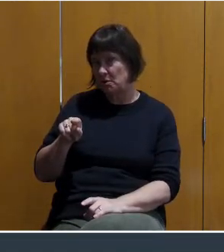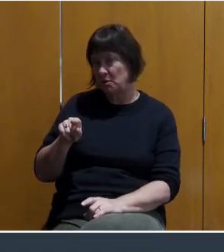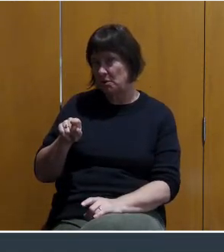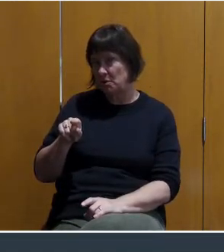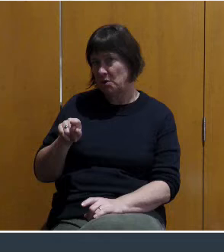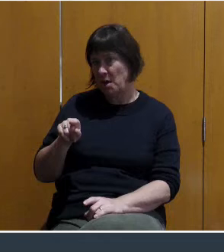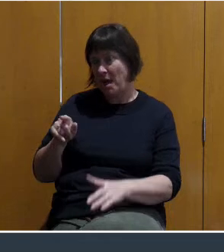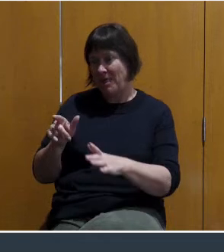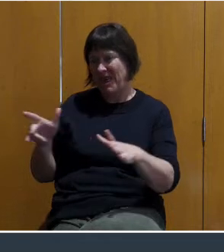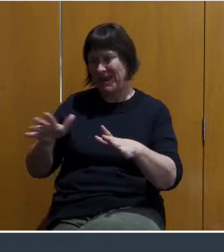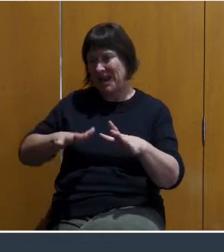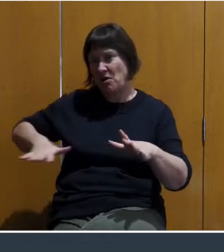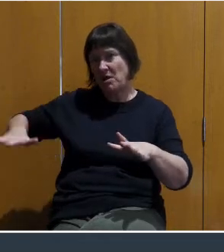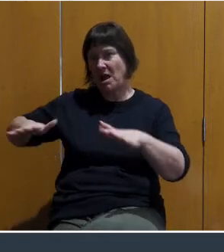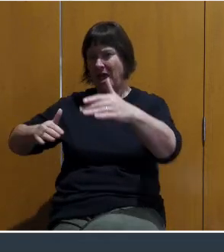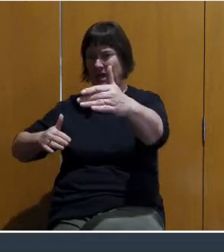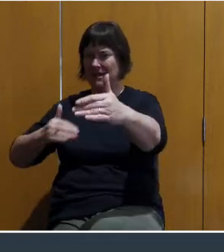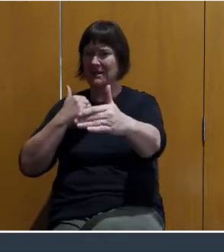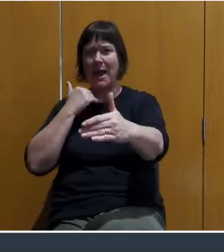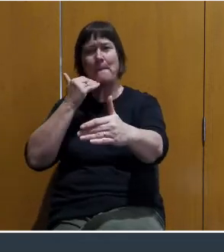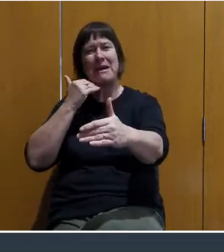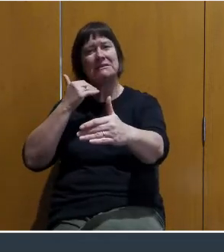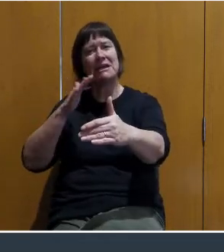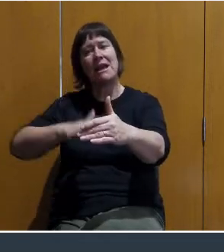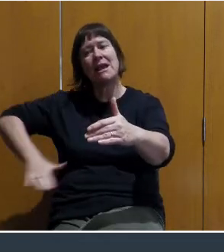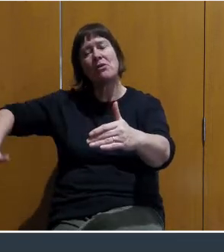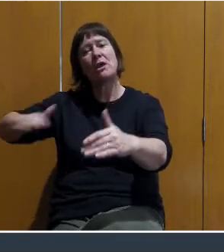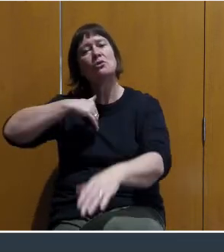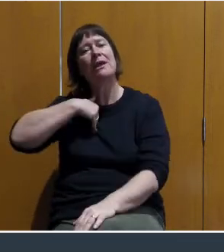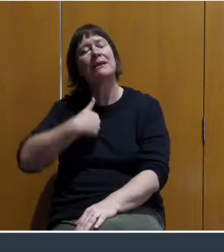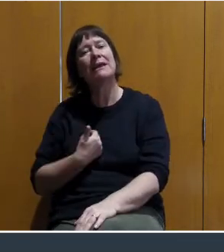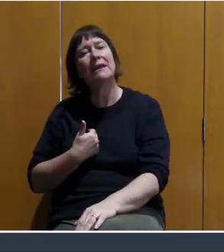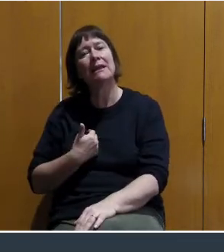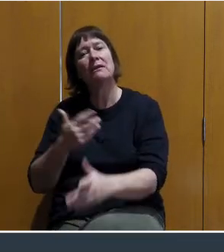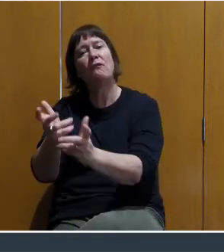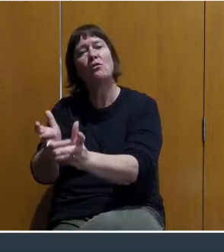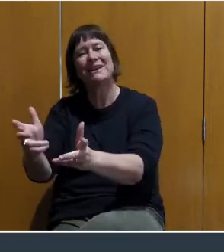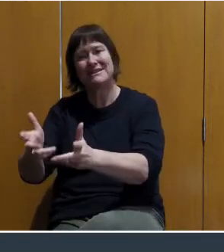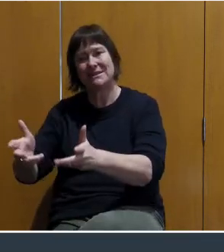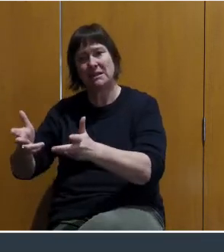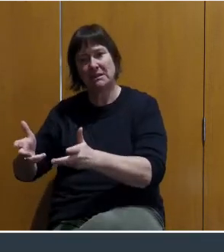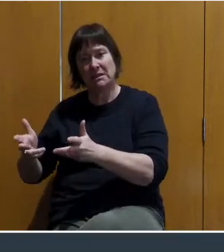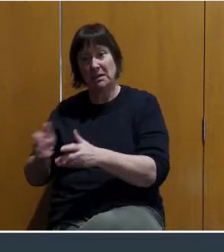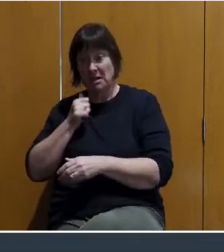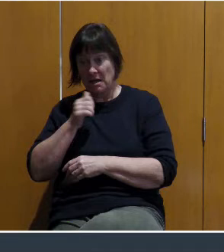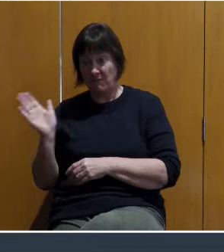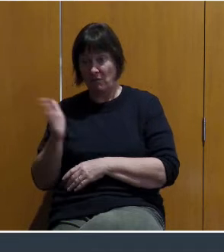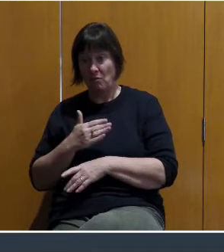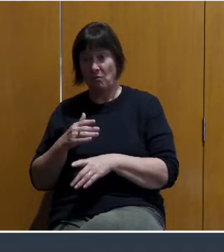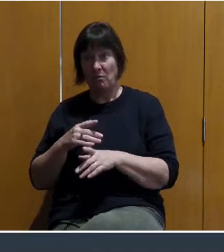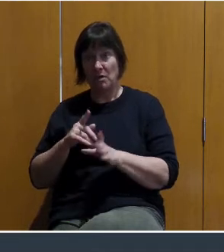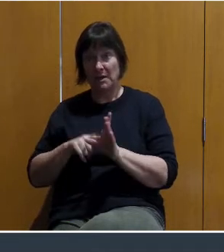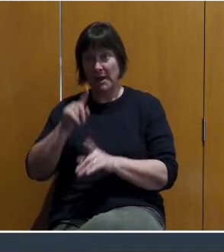how sizable a chunk of the coastline do the birds need? And when you say making that an all year round